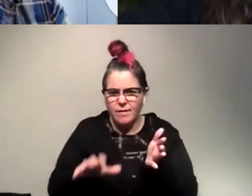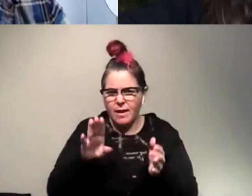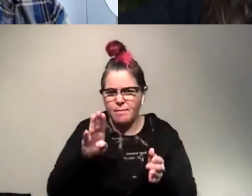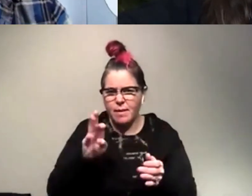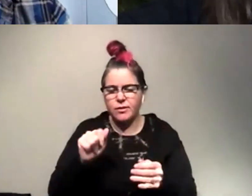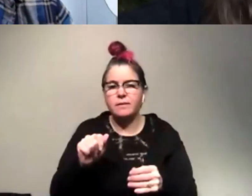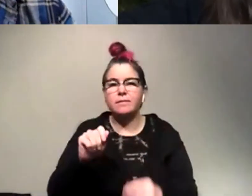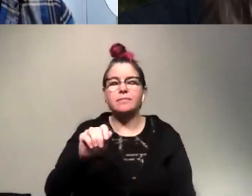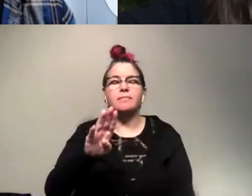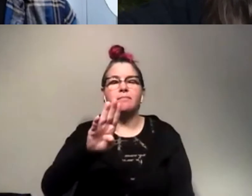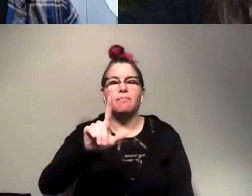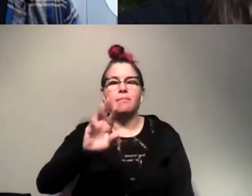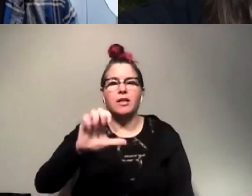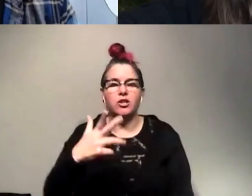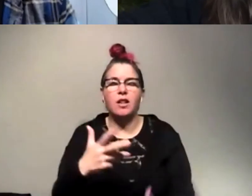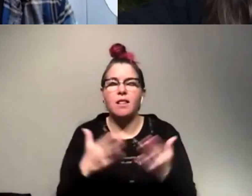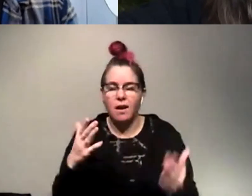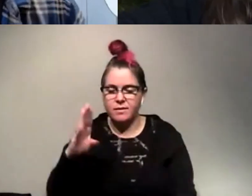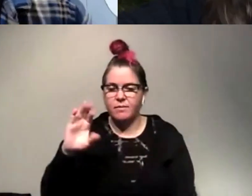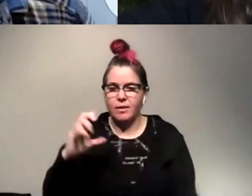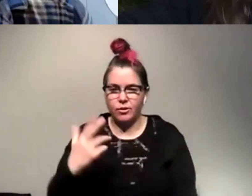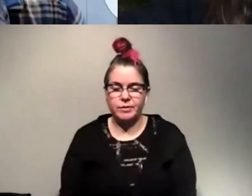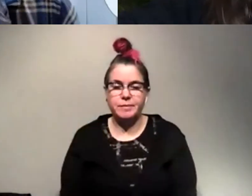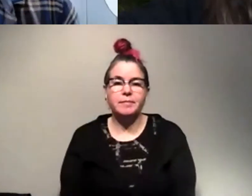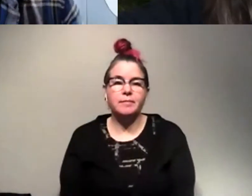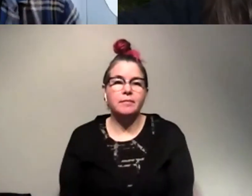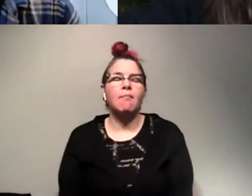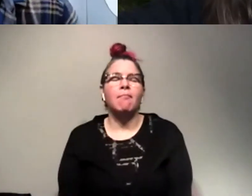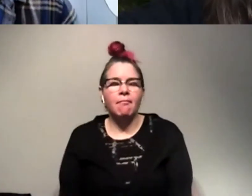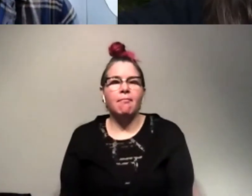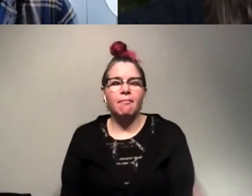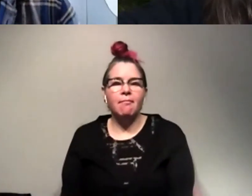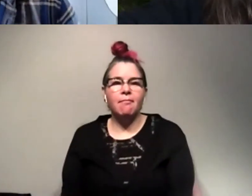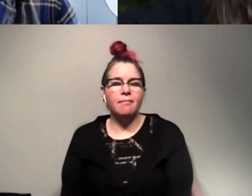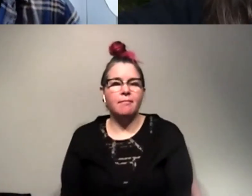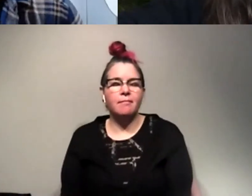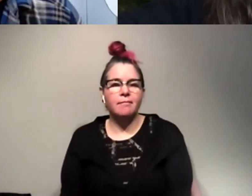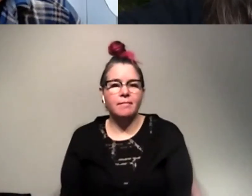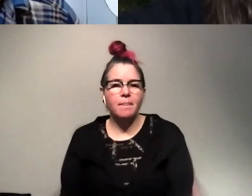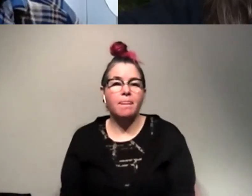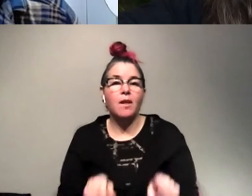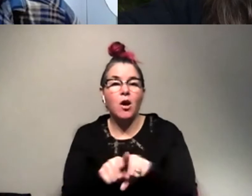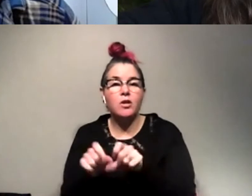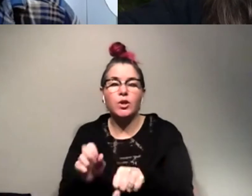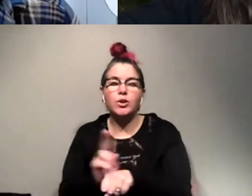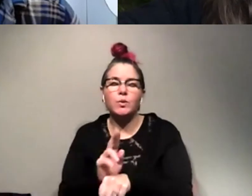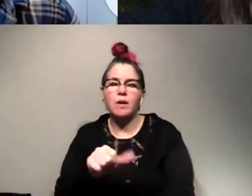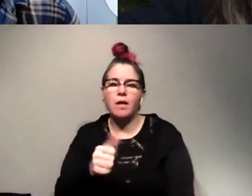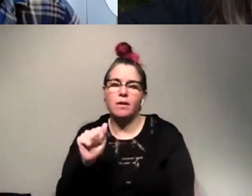Bleach. Bleach. Lots of bleach. Awesome. But also, you could use other